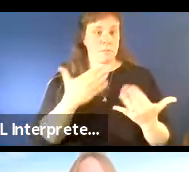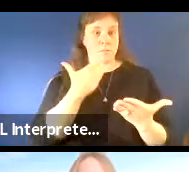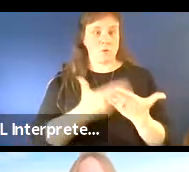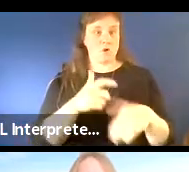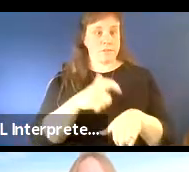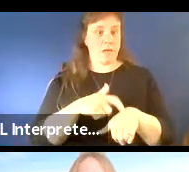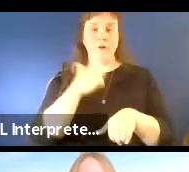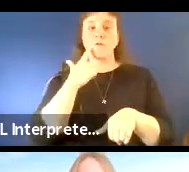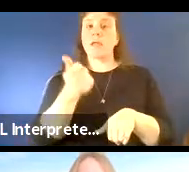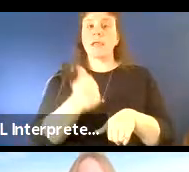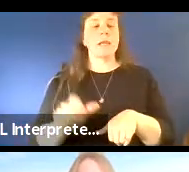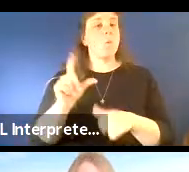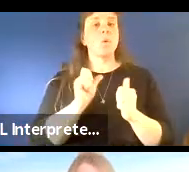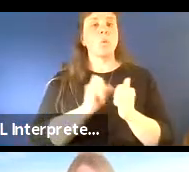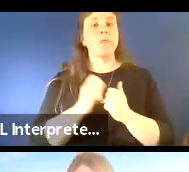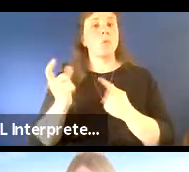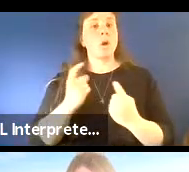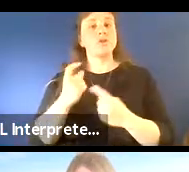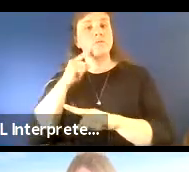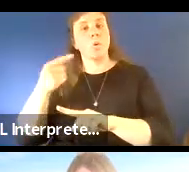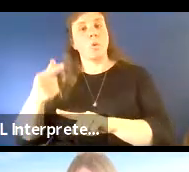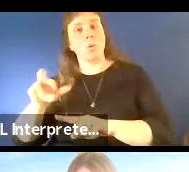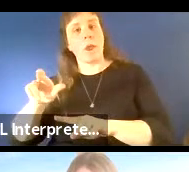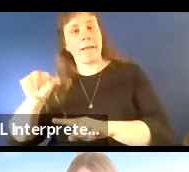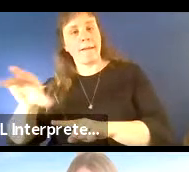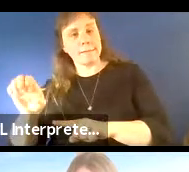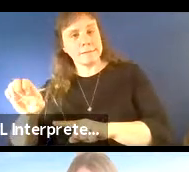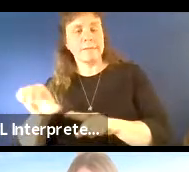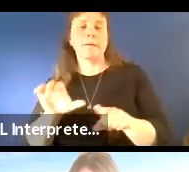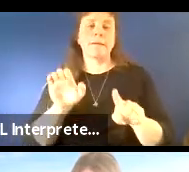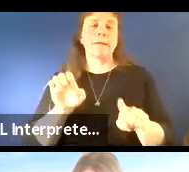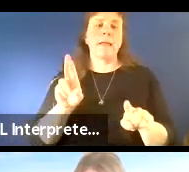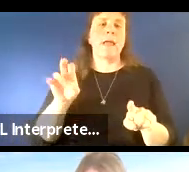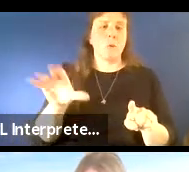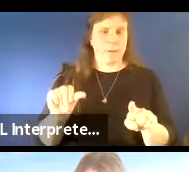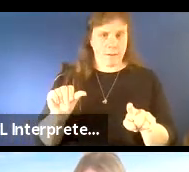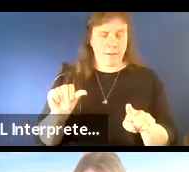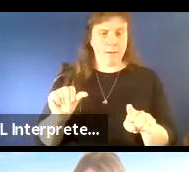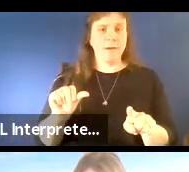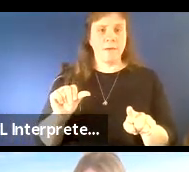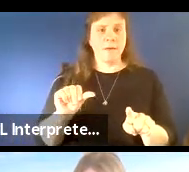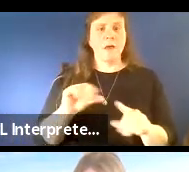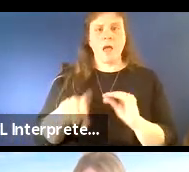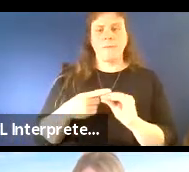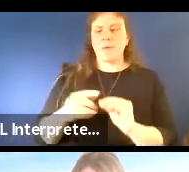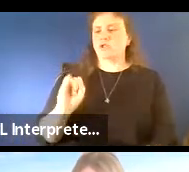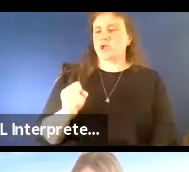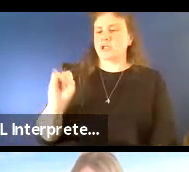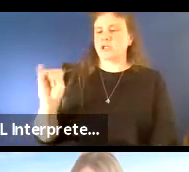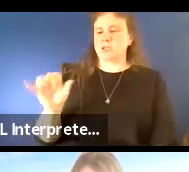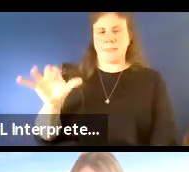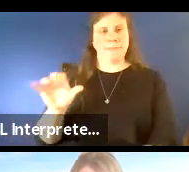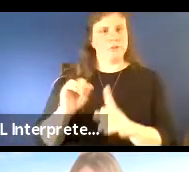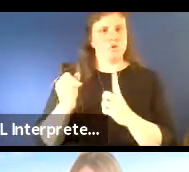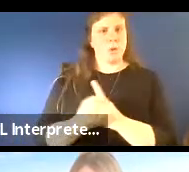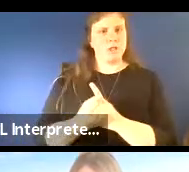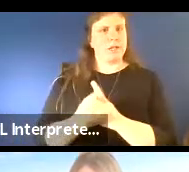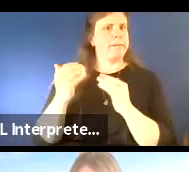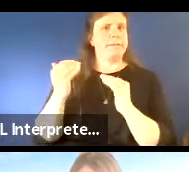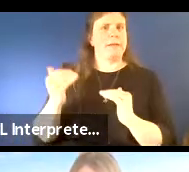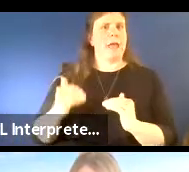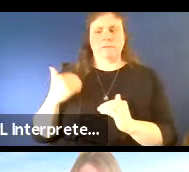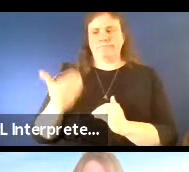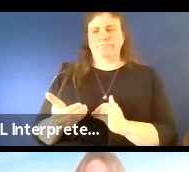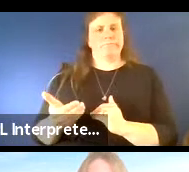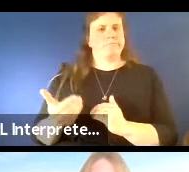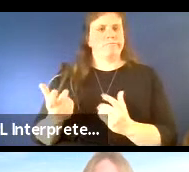for anyone who has questions for Grace or Erica about the Johnson & Johnson situation and what the next steps